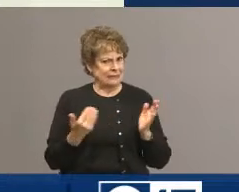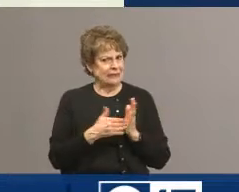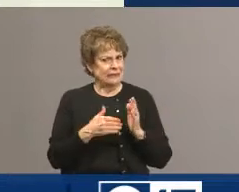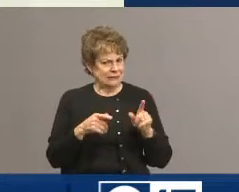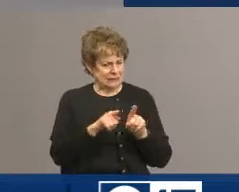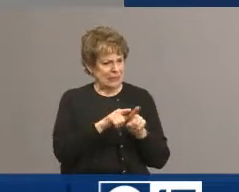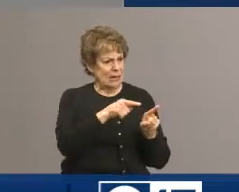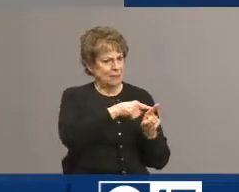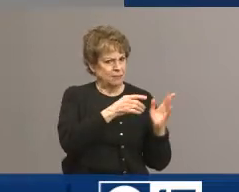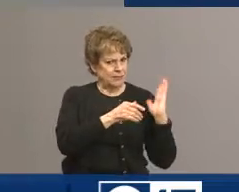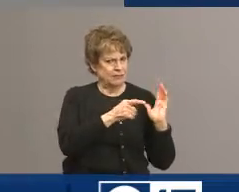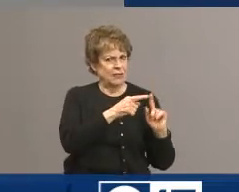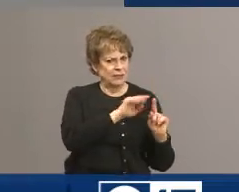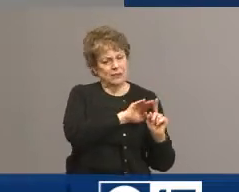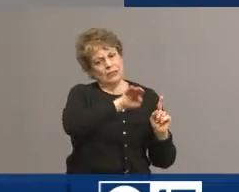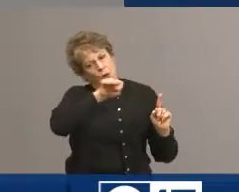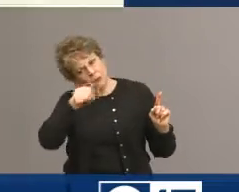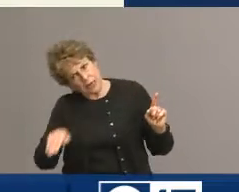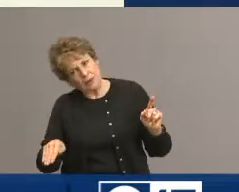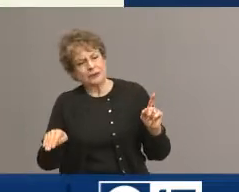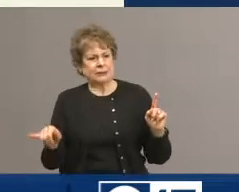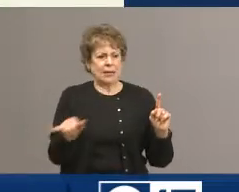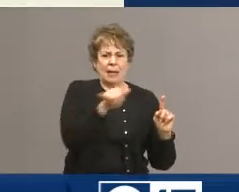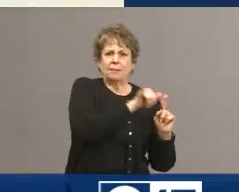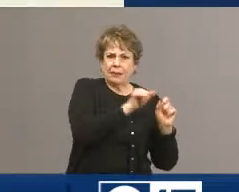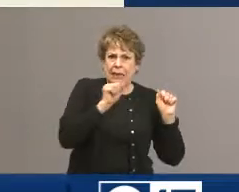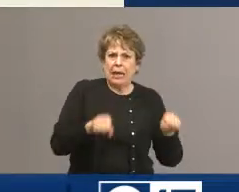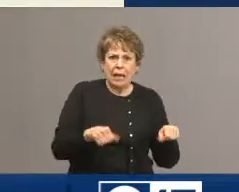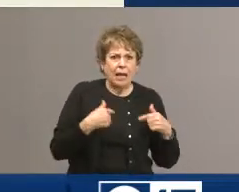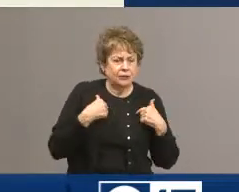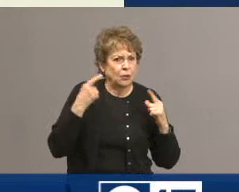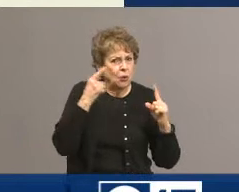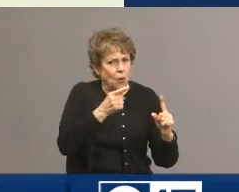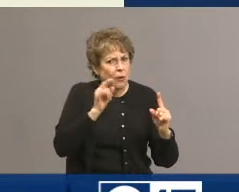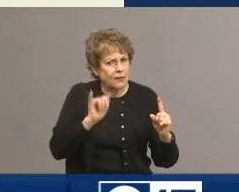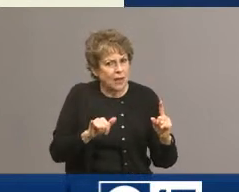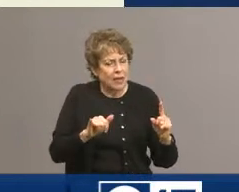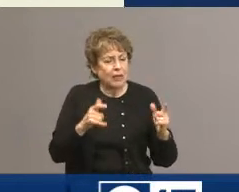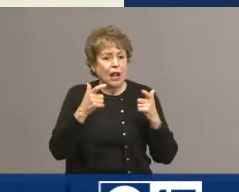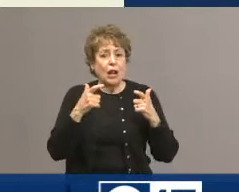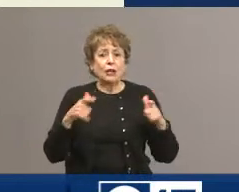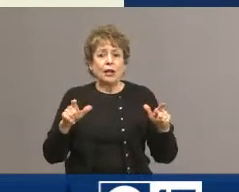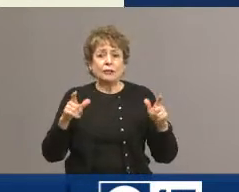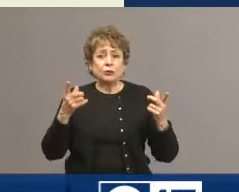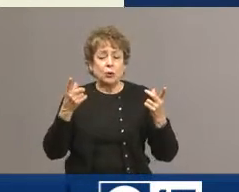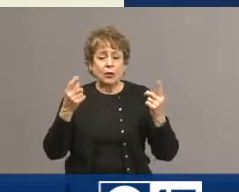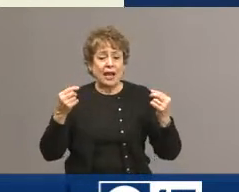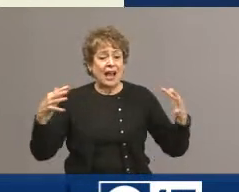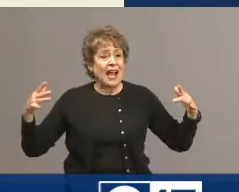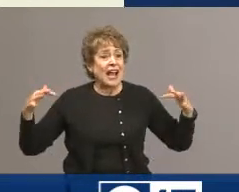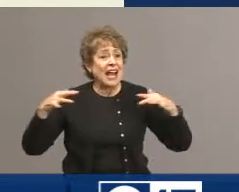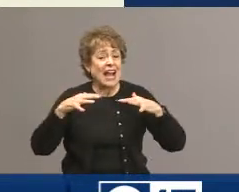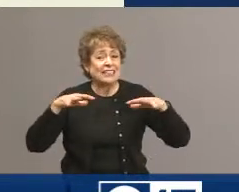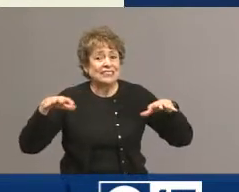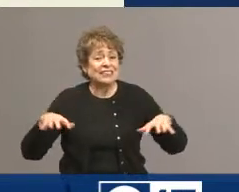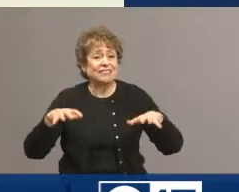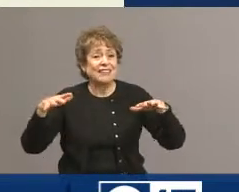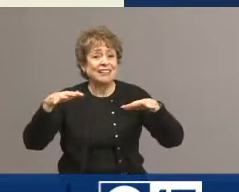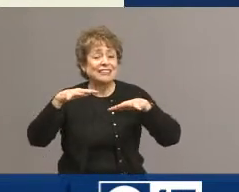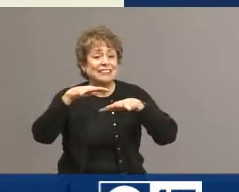activities. That's what we've seen. That's what the actions are put in place right now. Now, I want you to know that I